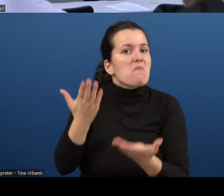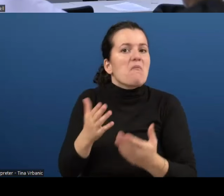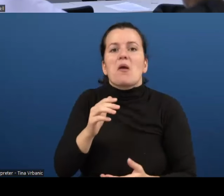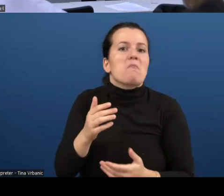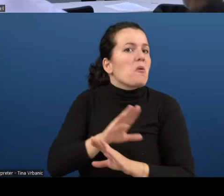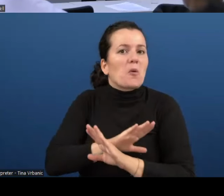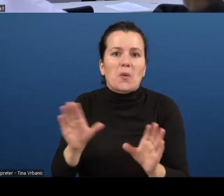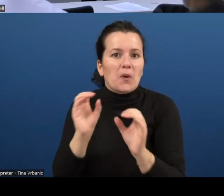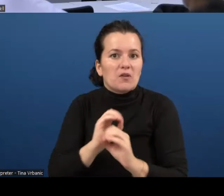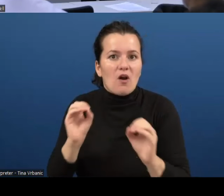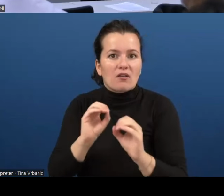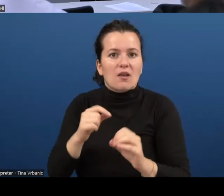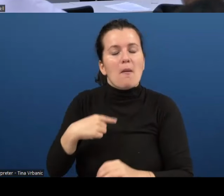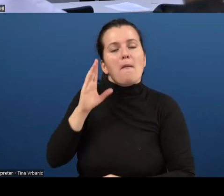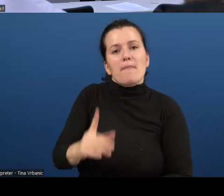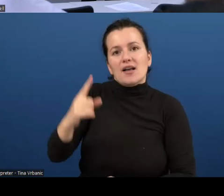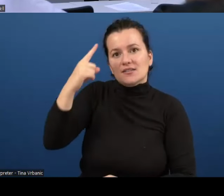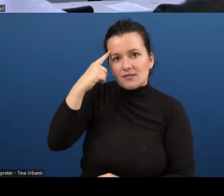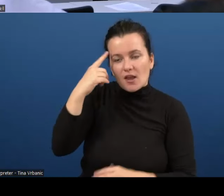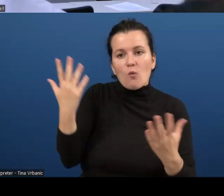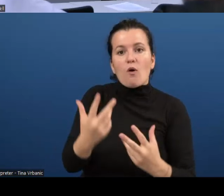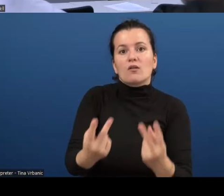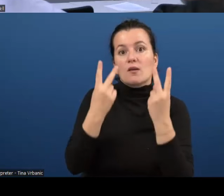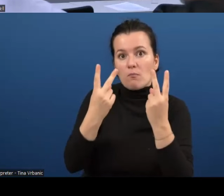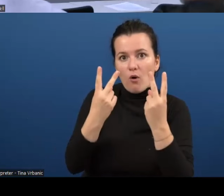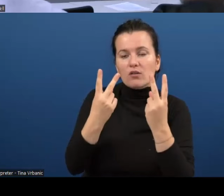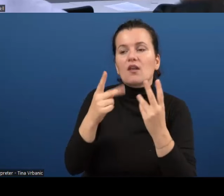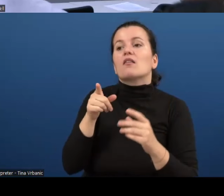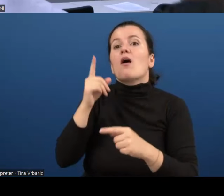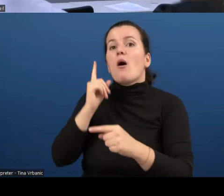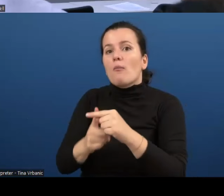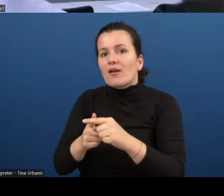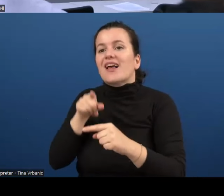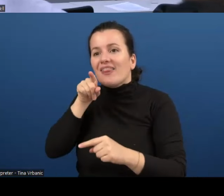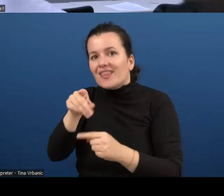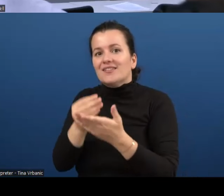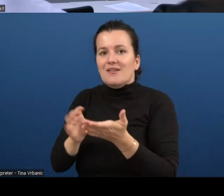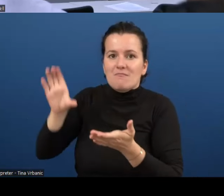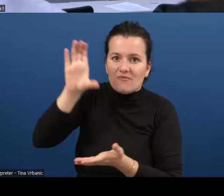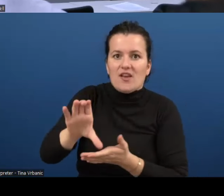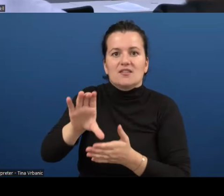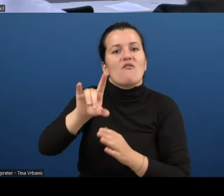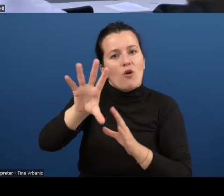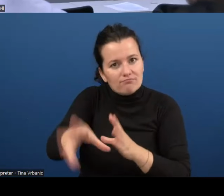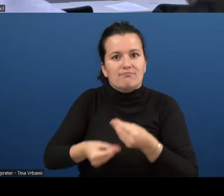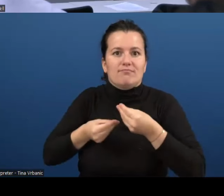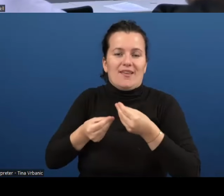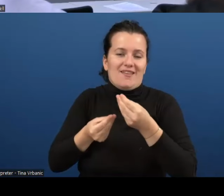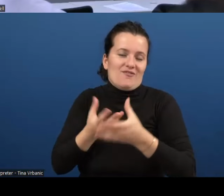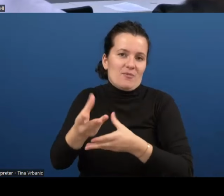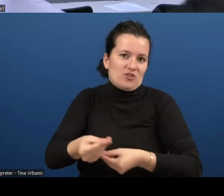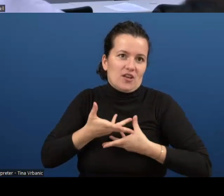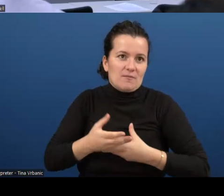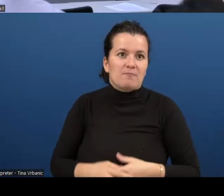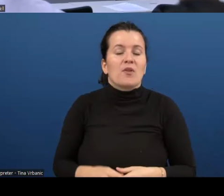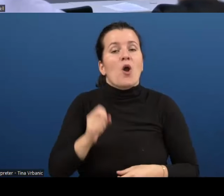this device, but then you really need to know about these. So I will present some of the research, not all done by me, but also